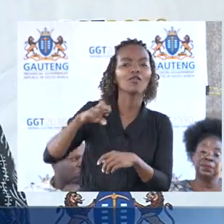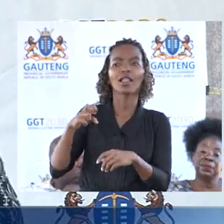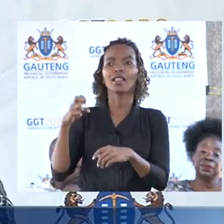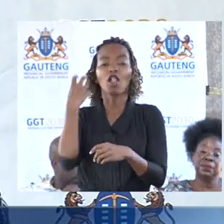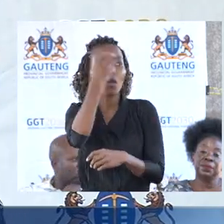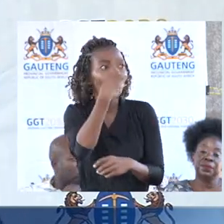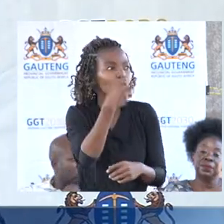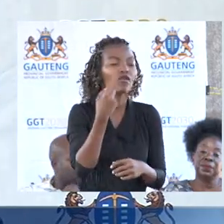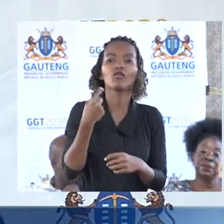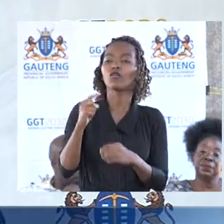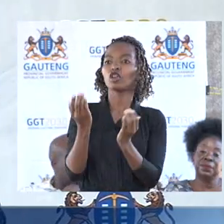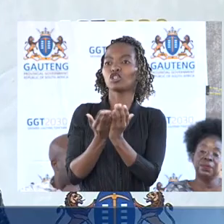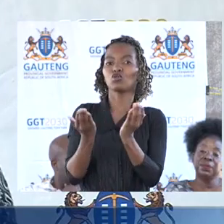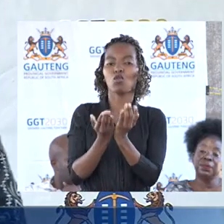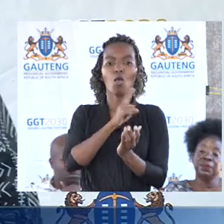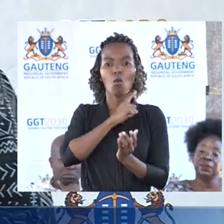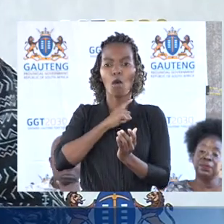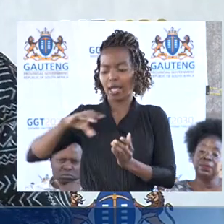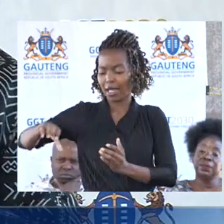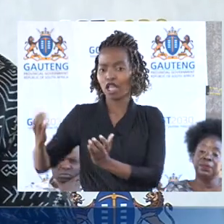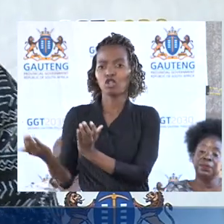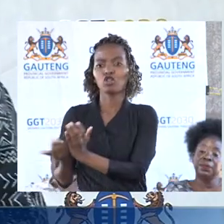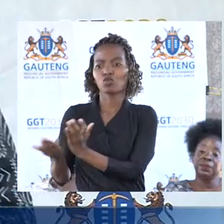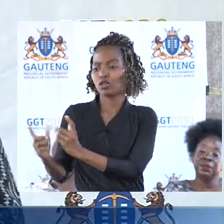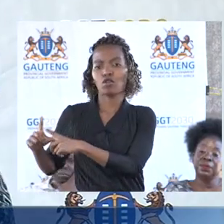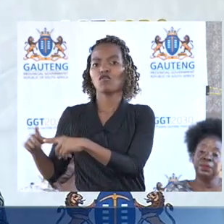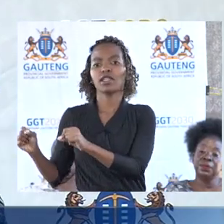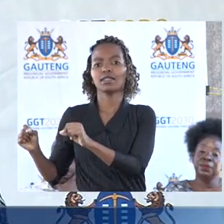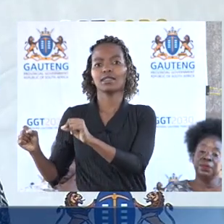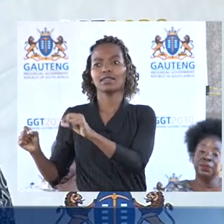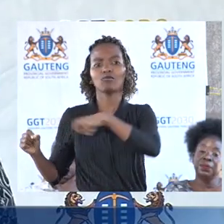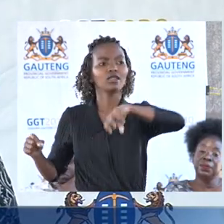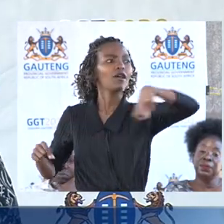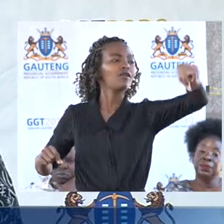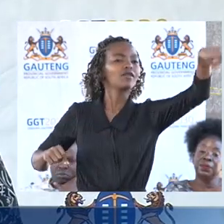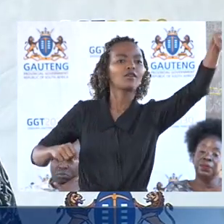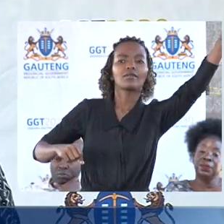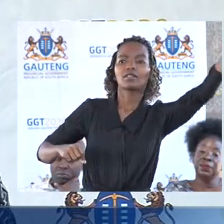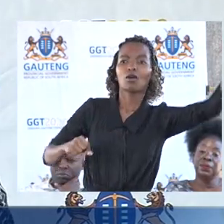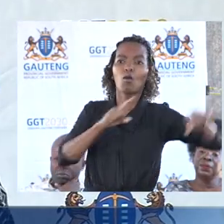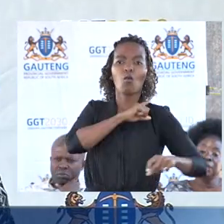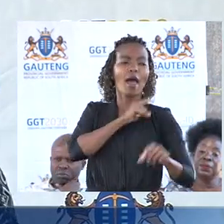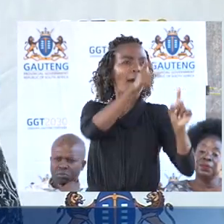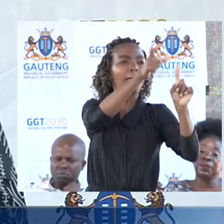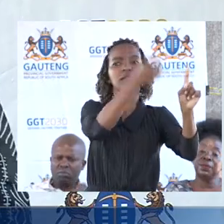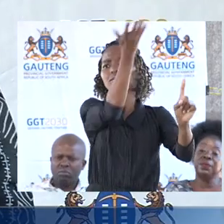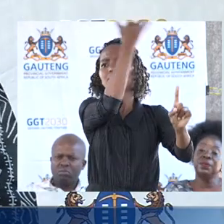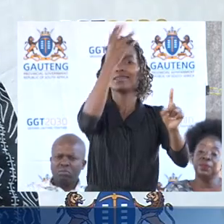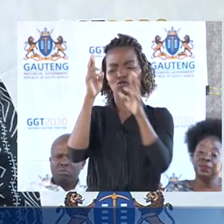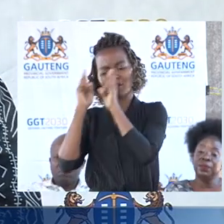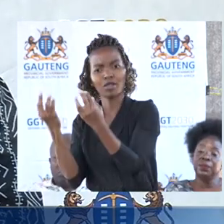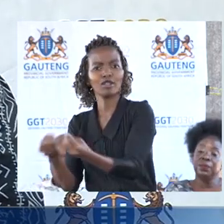school because a school next to where they stay is not finished because someone does not respect the lives of black children. It must come to an